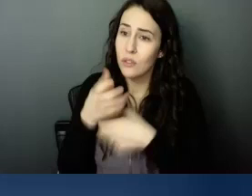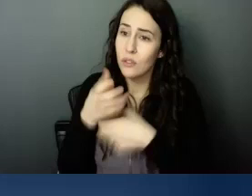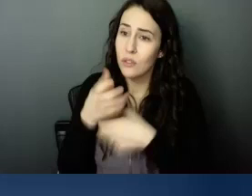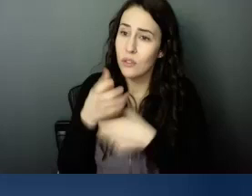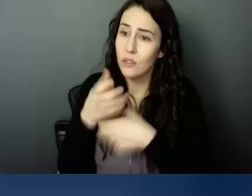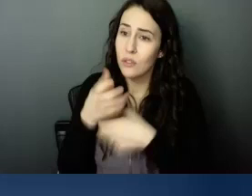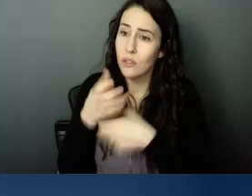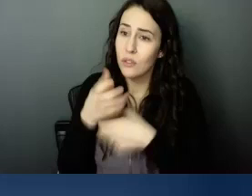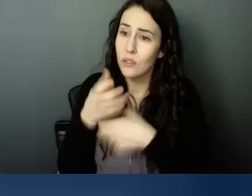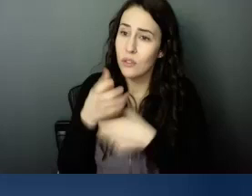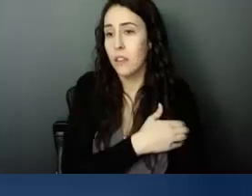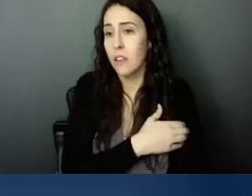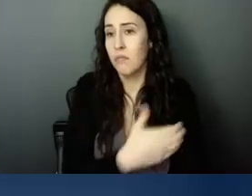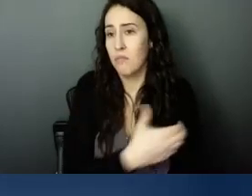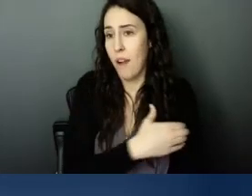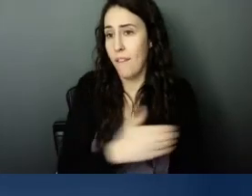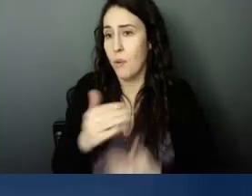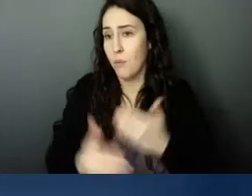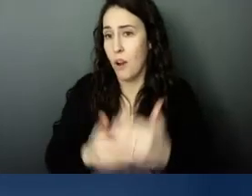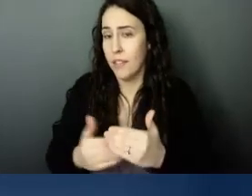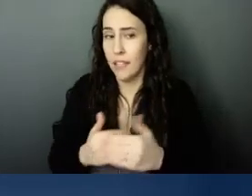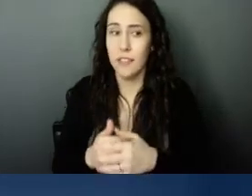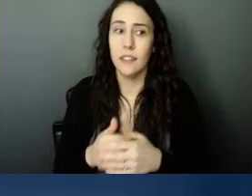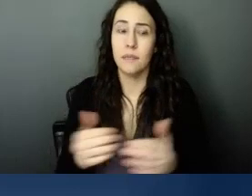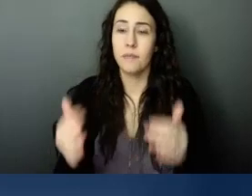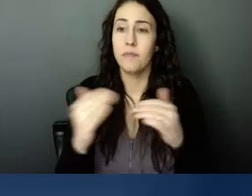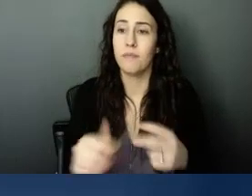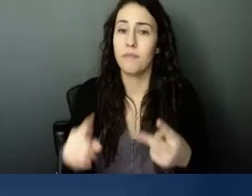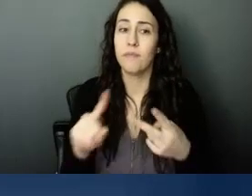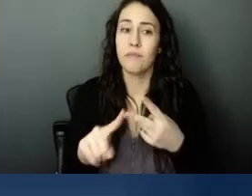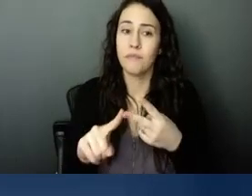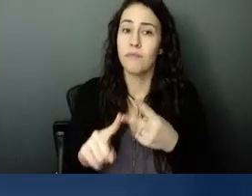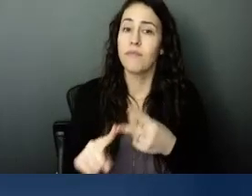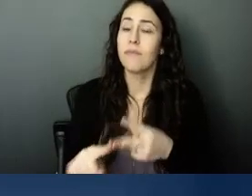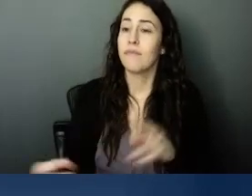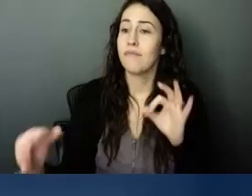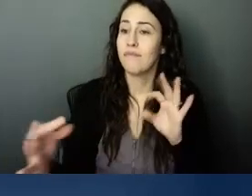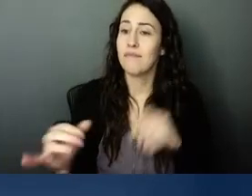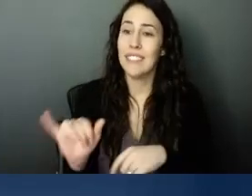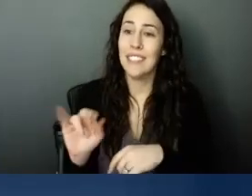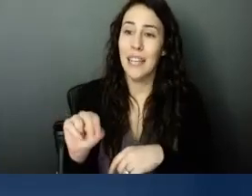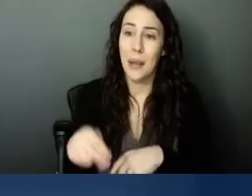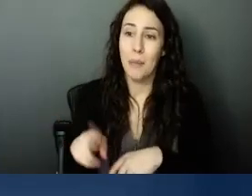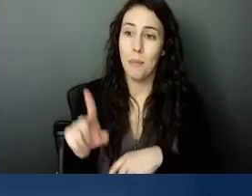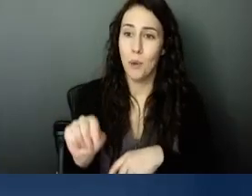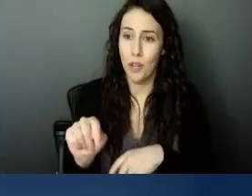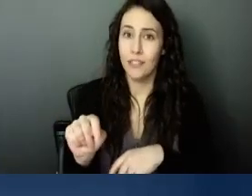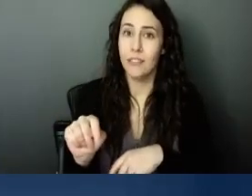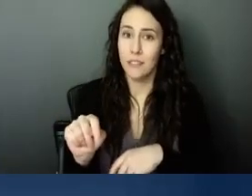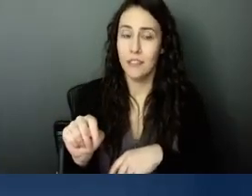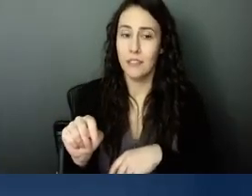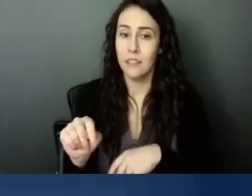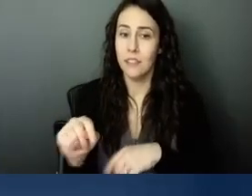is practicing their skills. And then input. Authentic formative assessment from an expert increases the speed of which